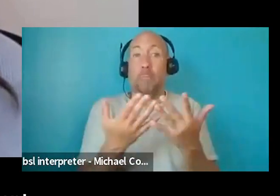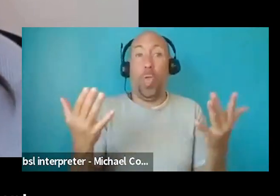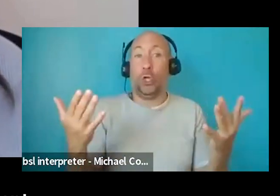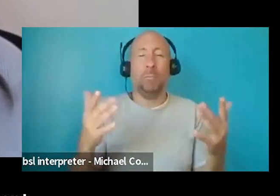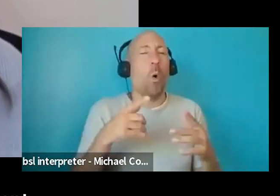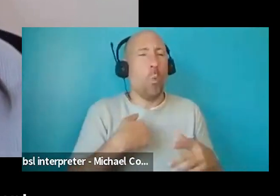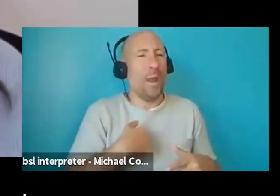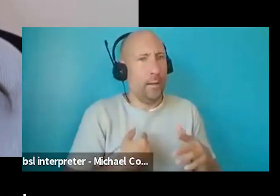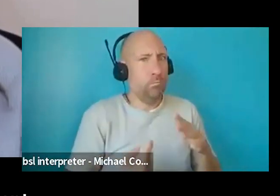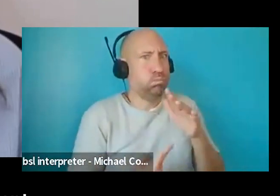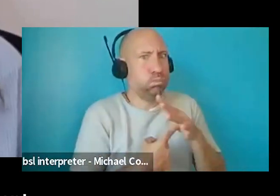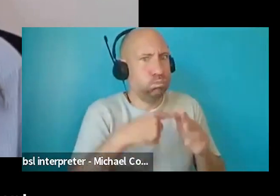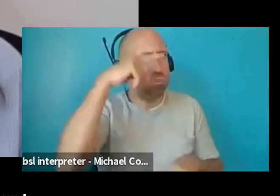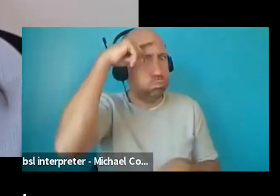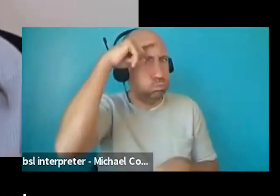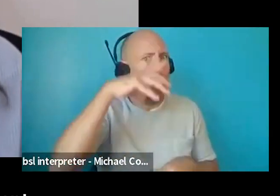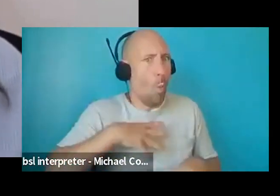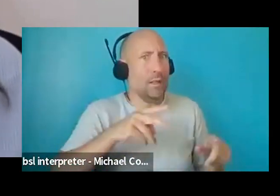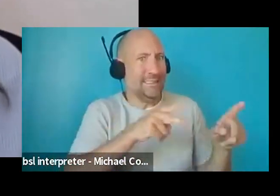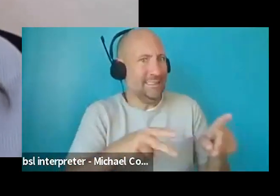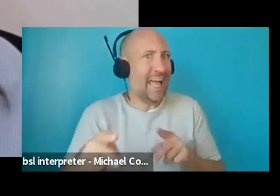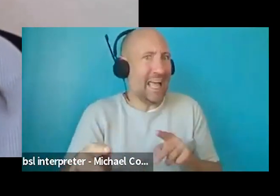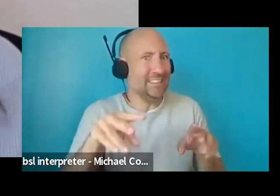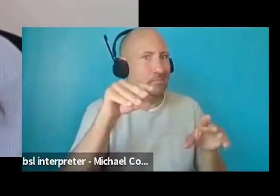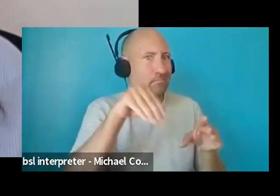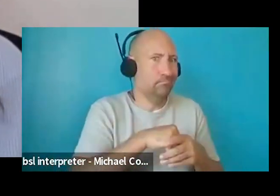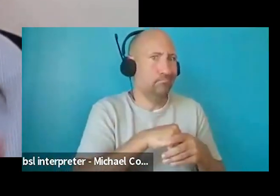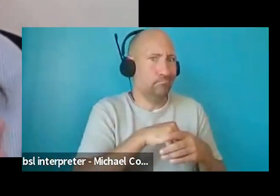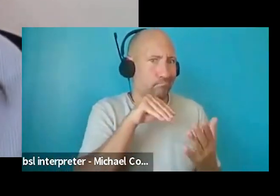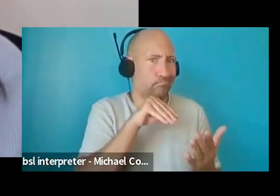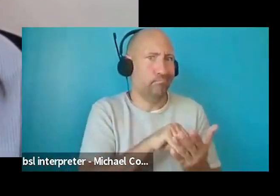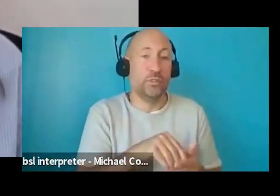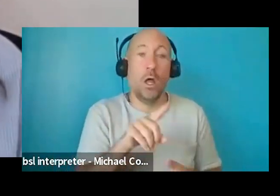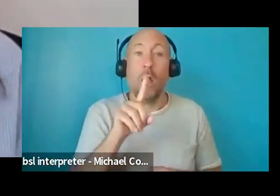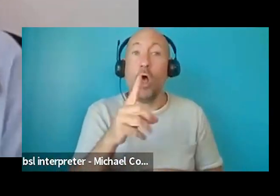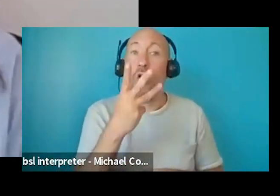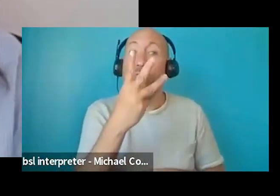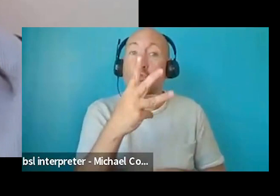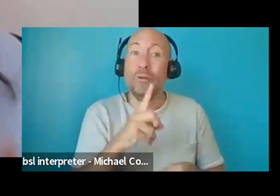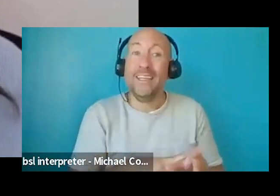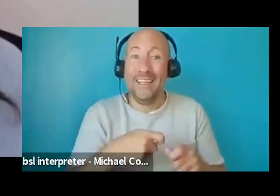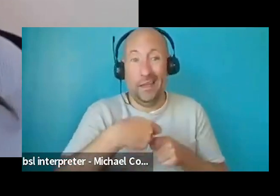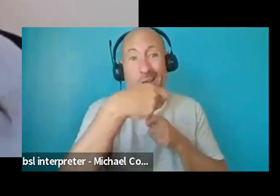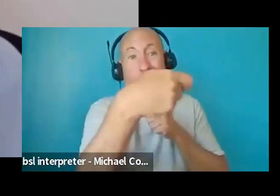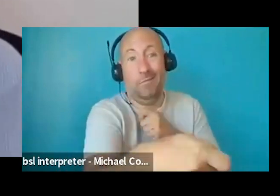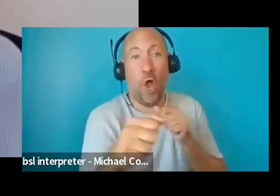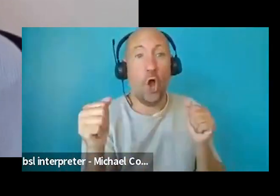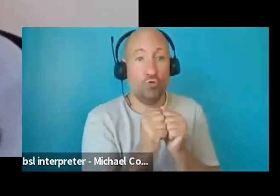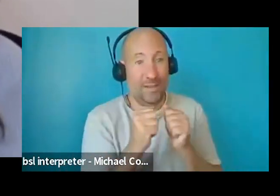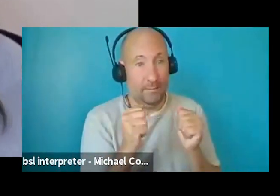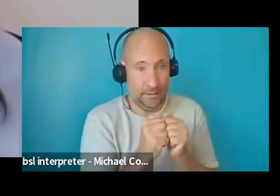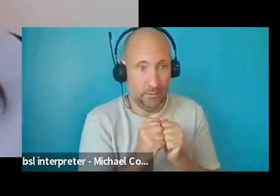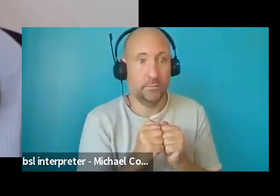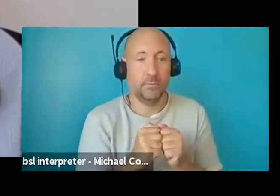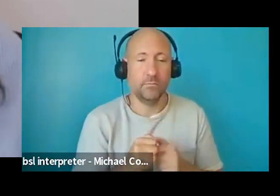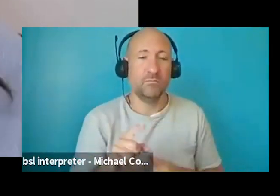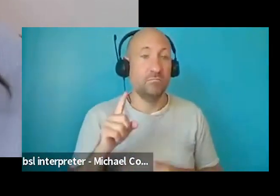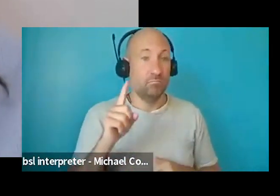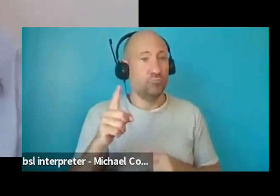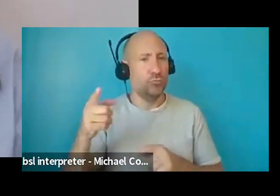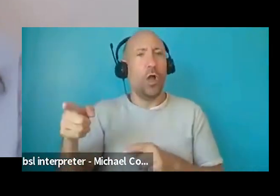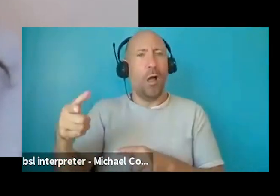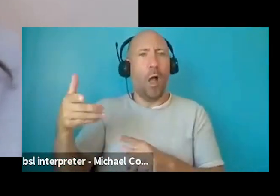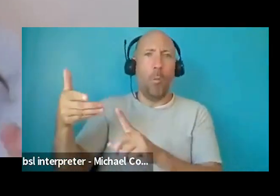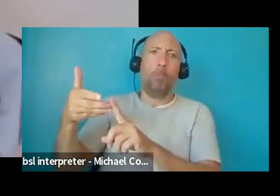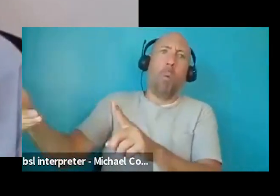dance element to be very present. It is a 3-year agreement, and recognized residencies